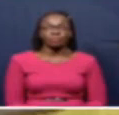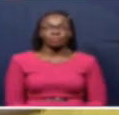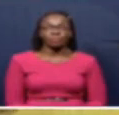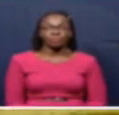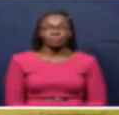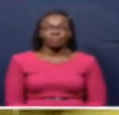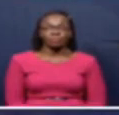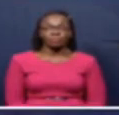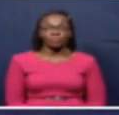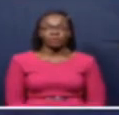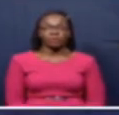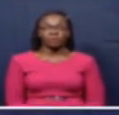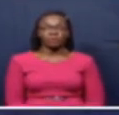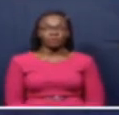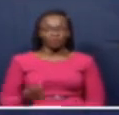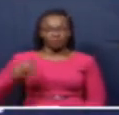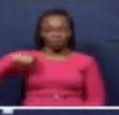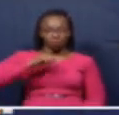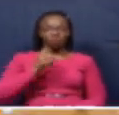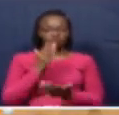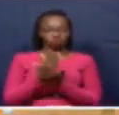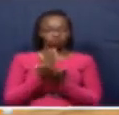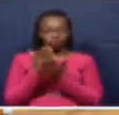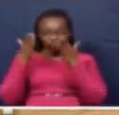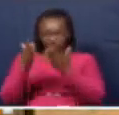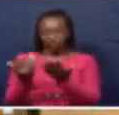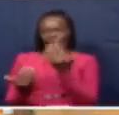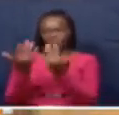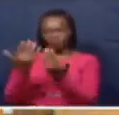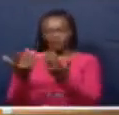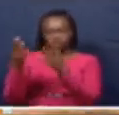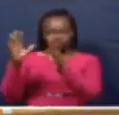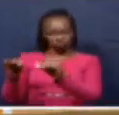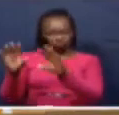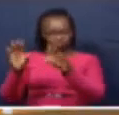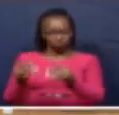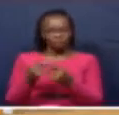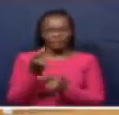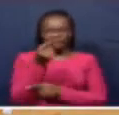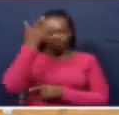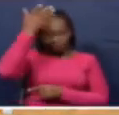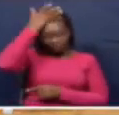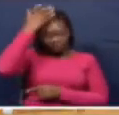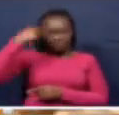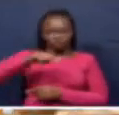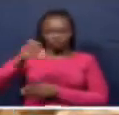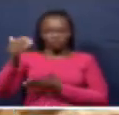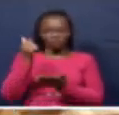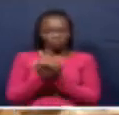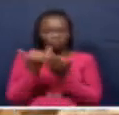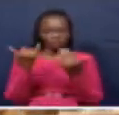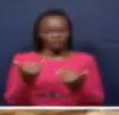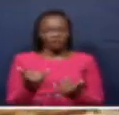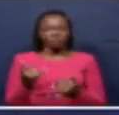What we are doing is firefighting. So let's be clear. The few nurses that we are now bringing on board